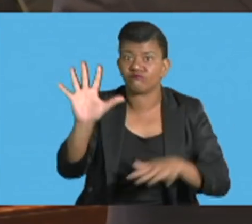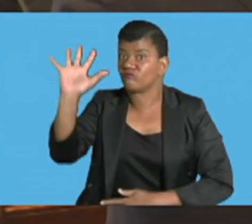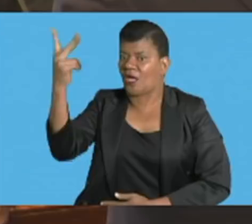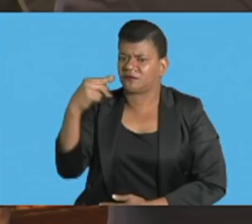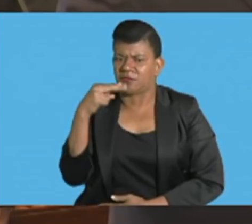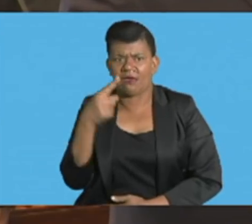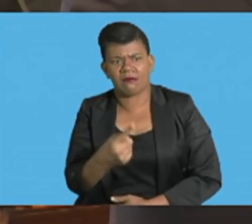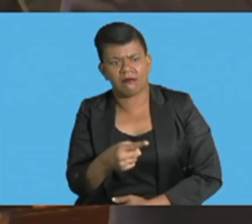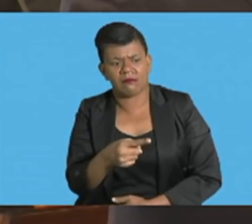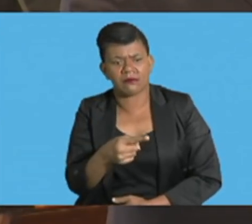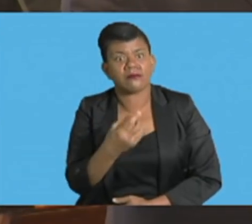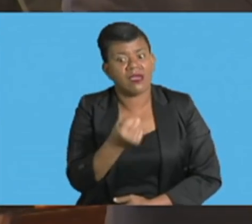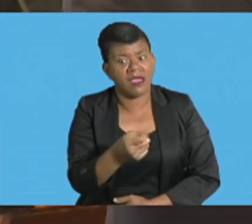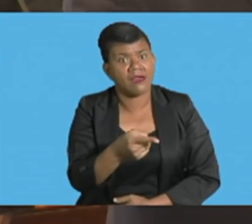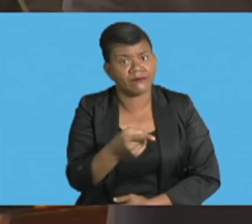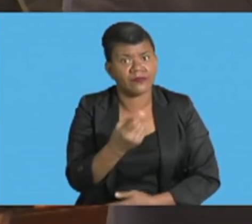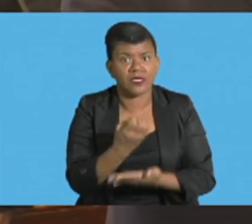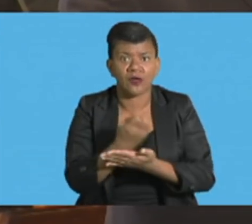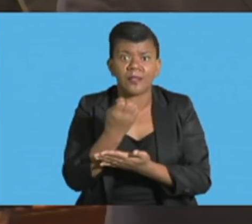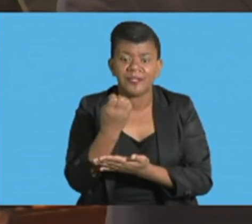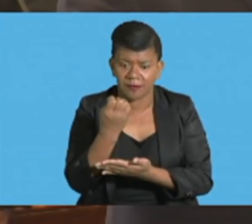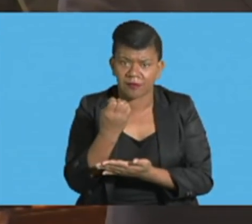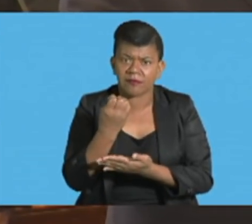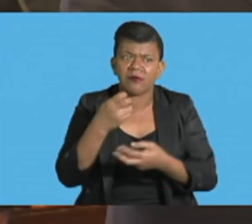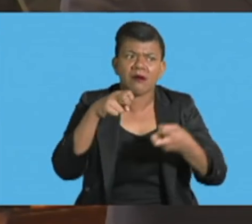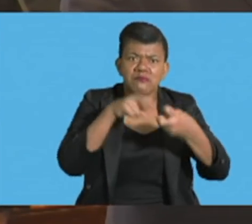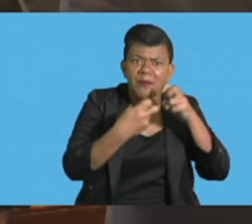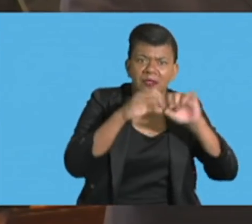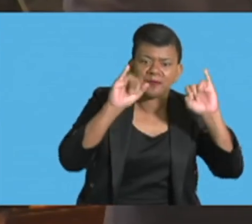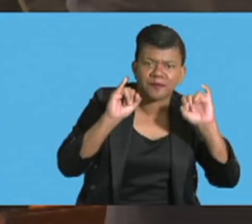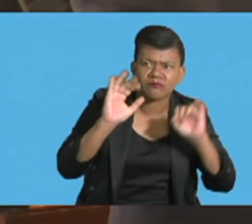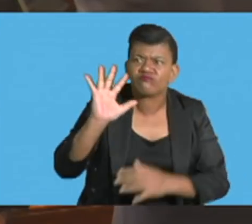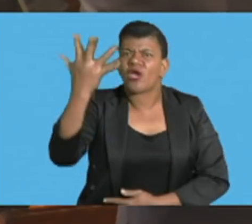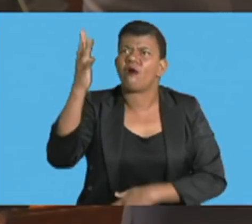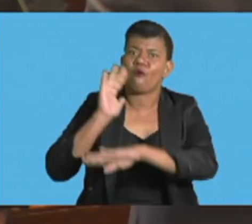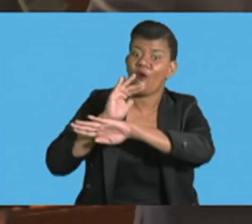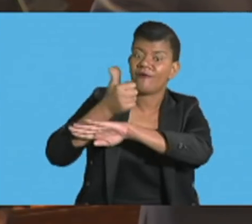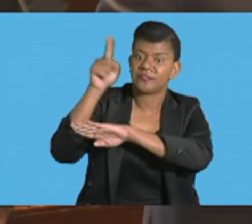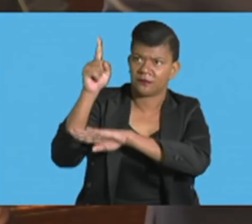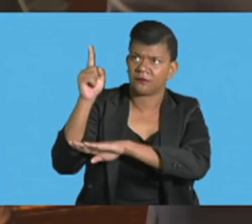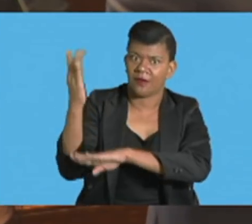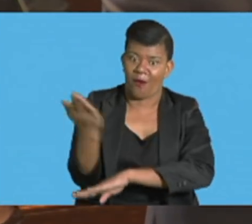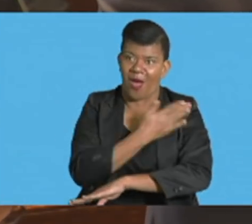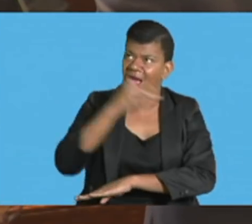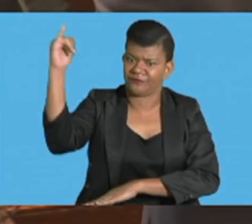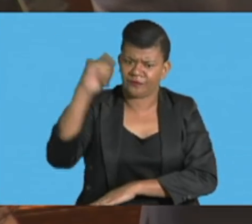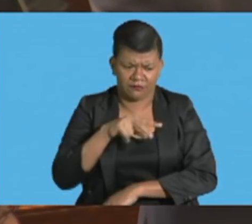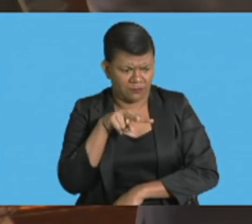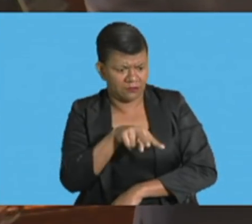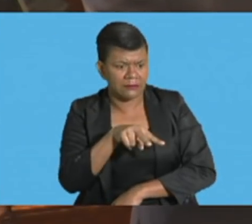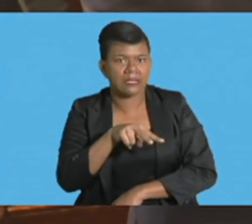spending. Investors may rethink opening a new business. When manufactured